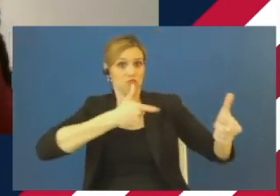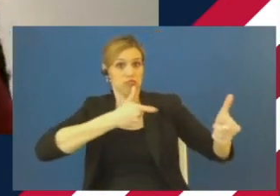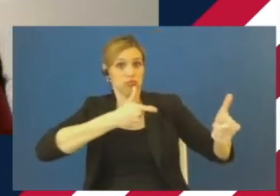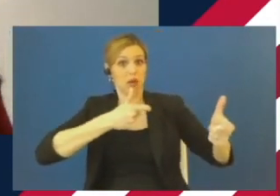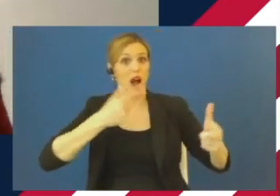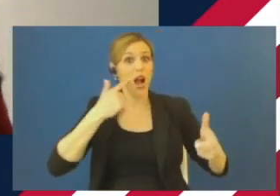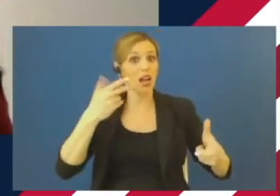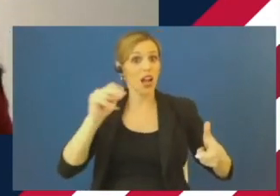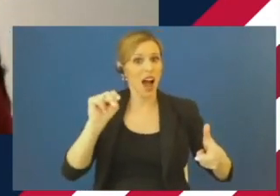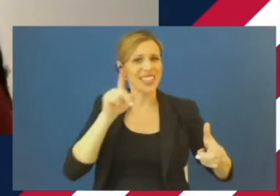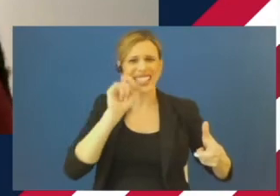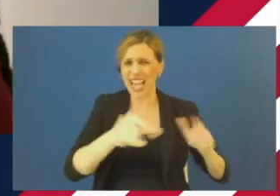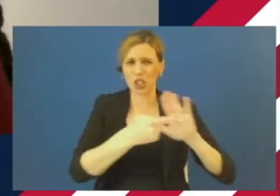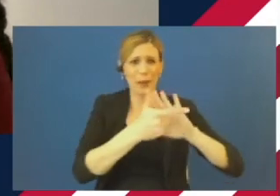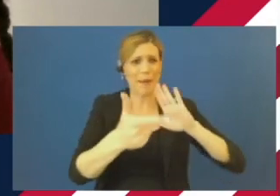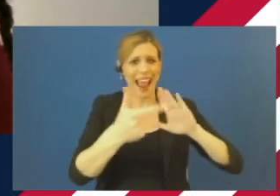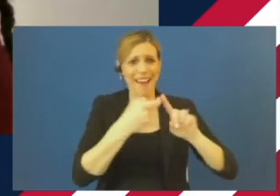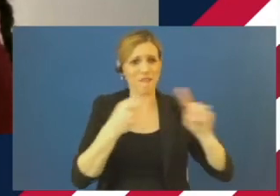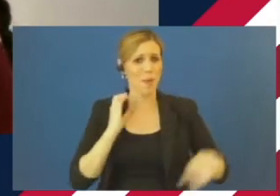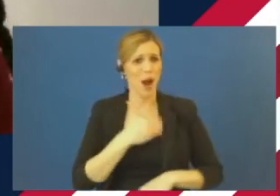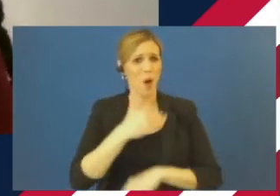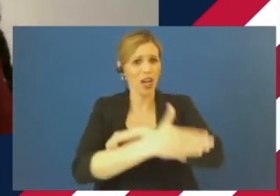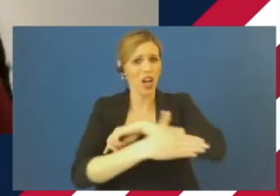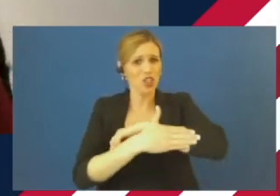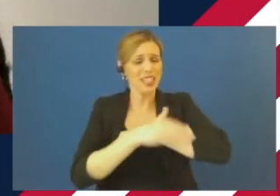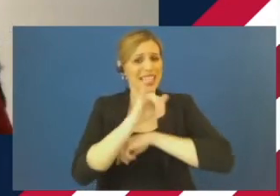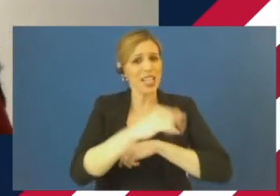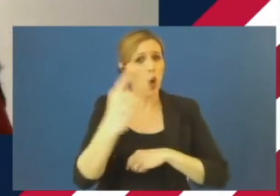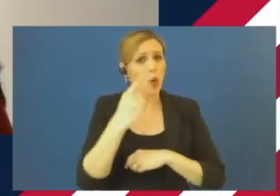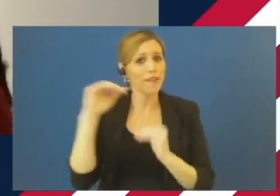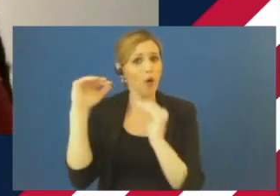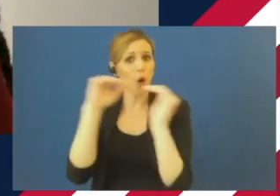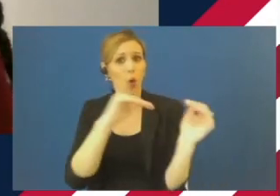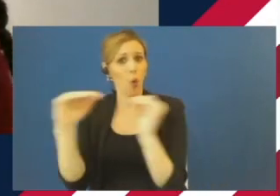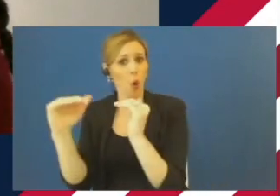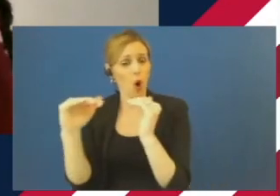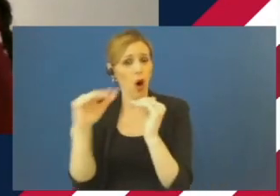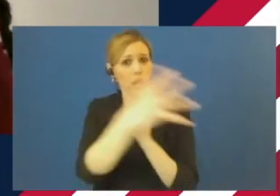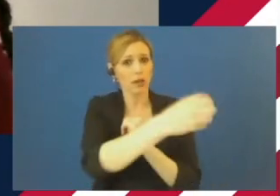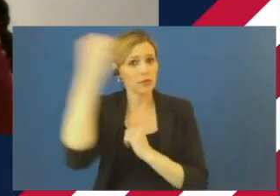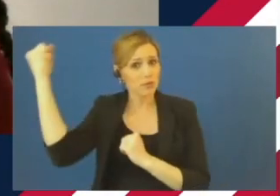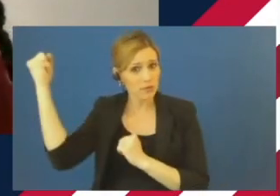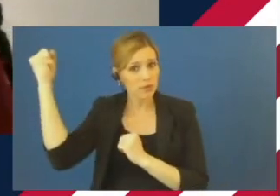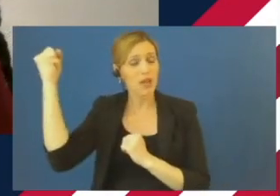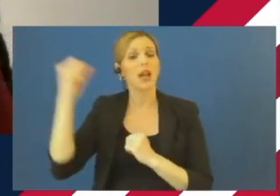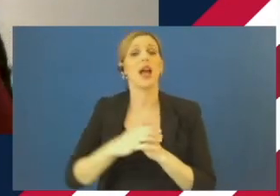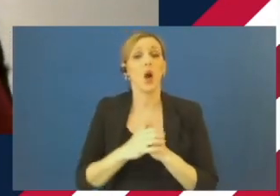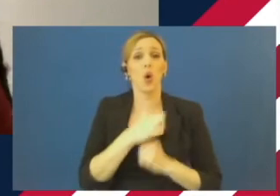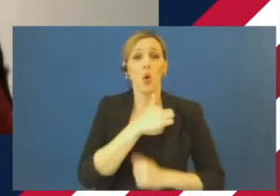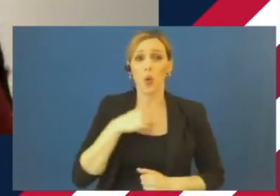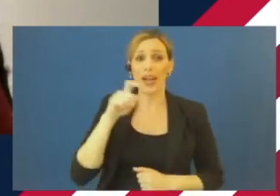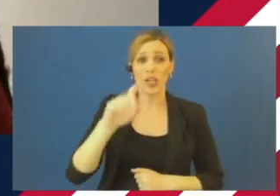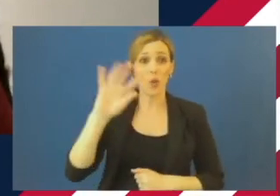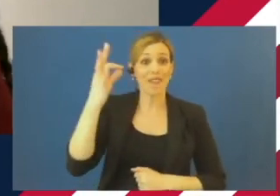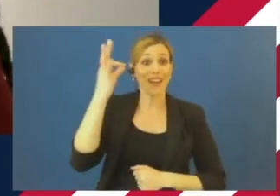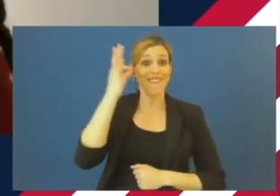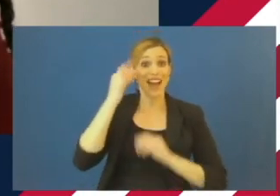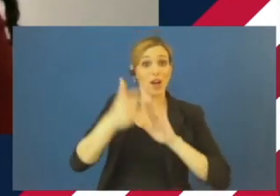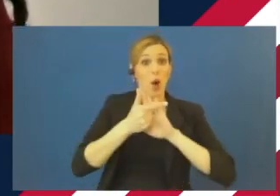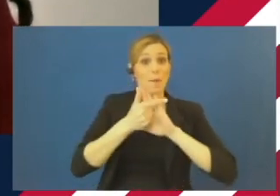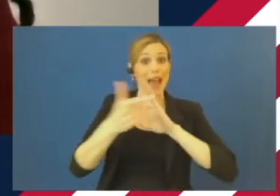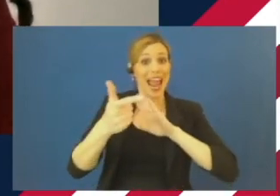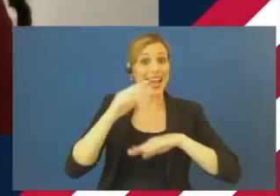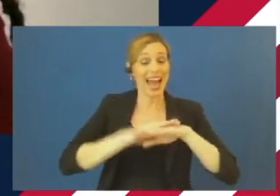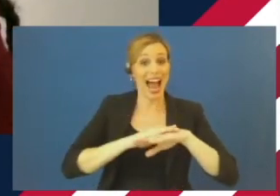seen firsthand what these weapons can do. The Democratic Party should heed Brady's call for federal ban on assault weapons in high-capacity